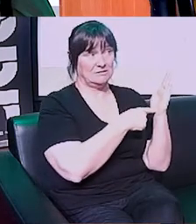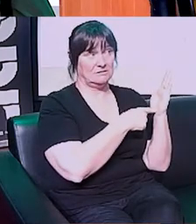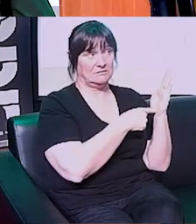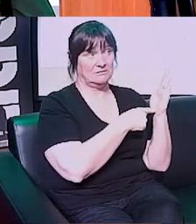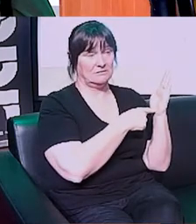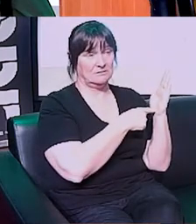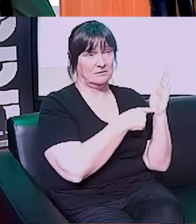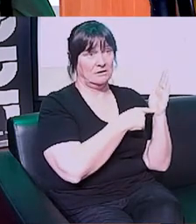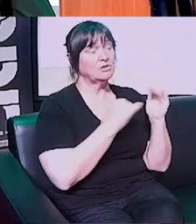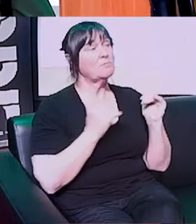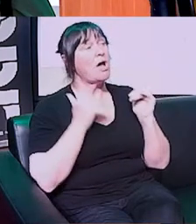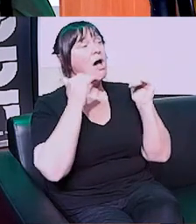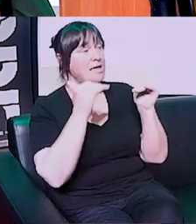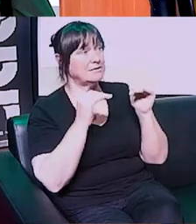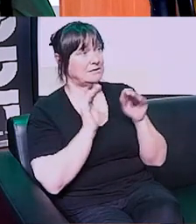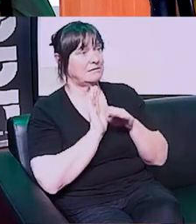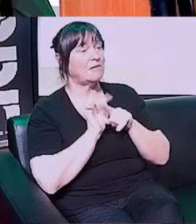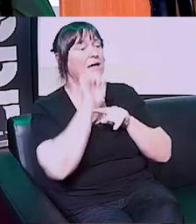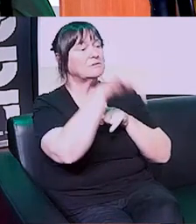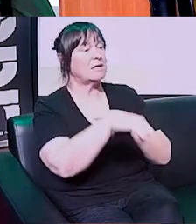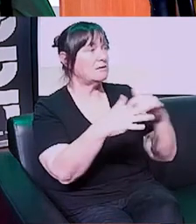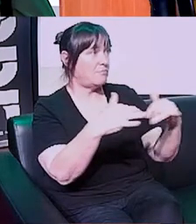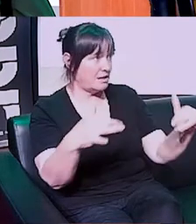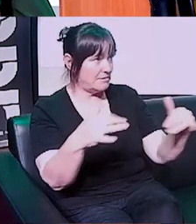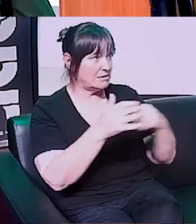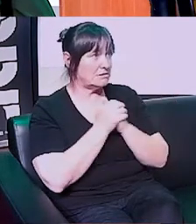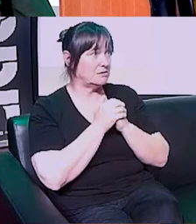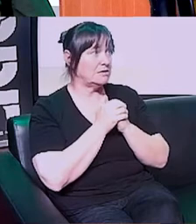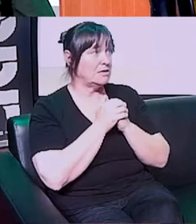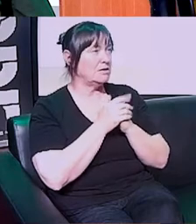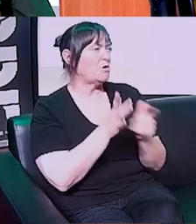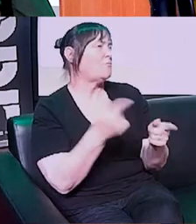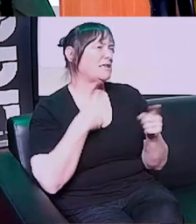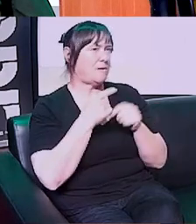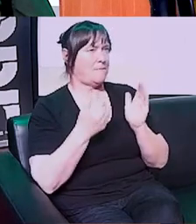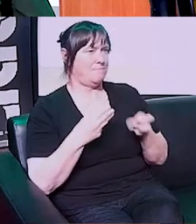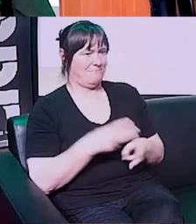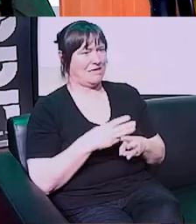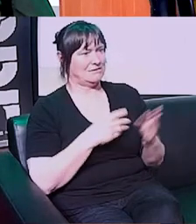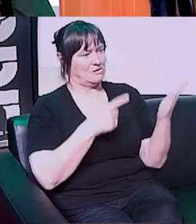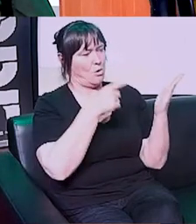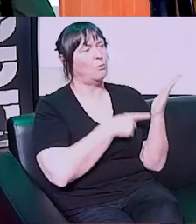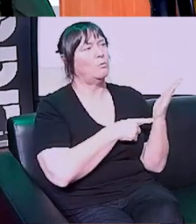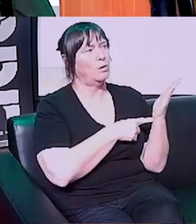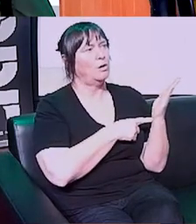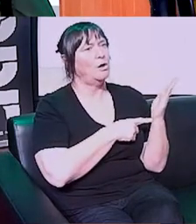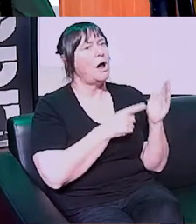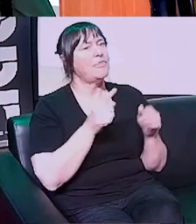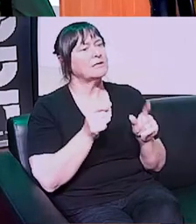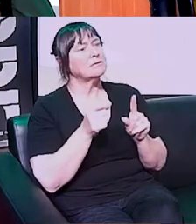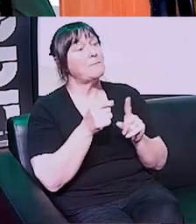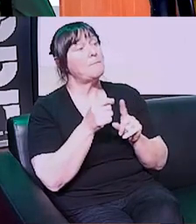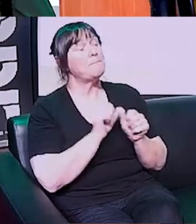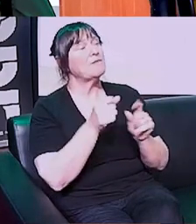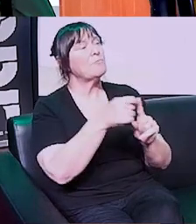outside of Parliament. On 6%, I get in. So like for me, it's maths. You know, Palmerston North is better served with two people